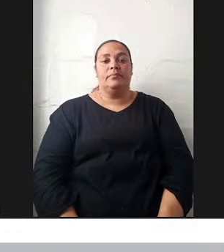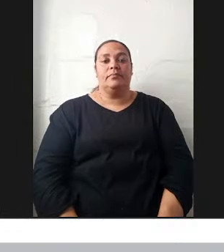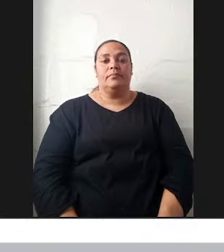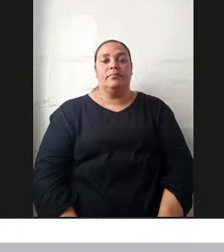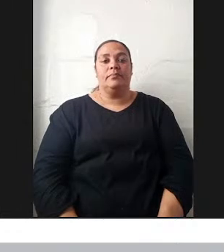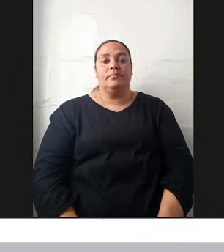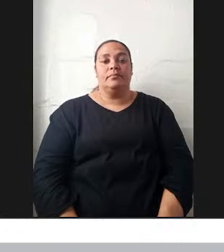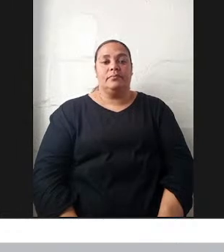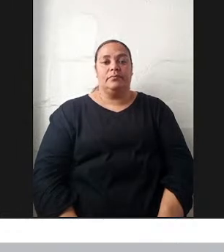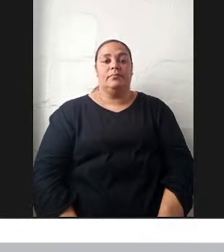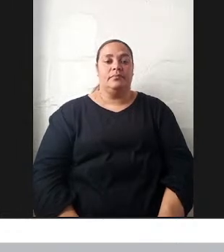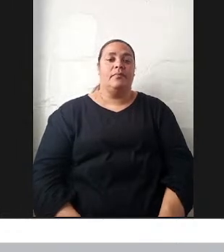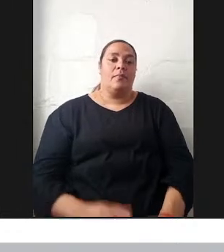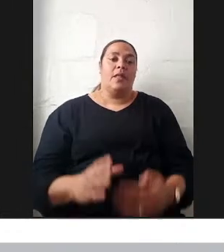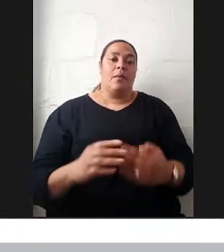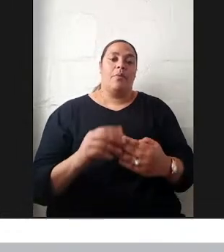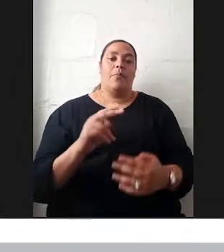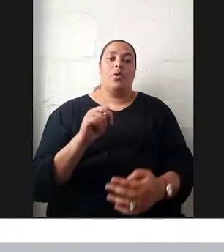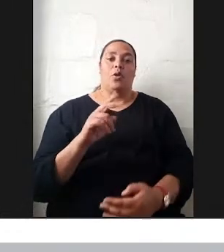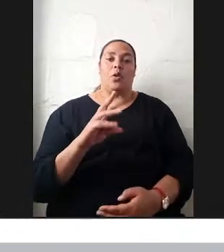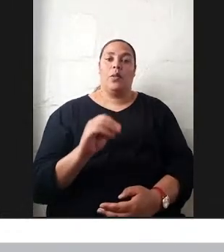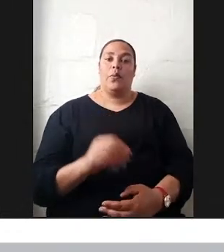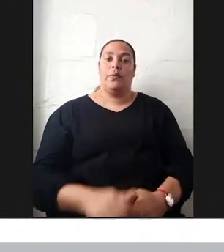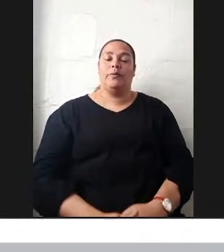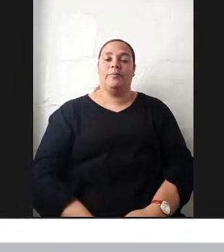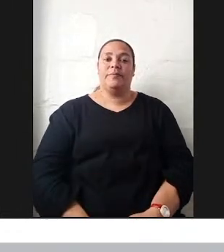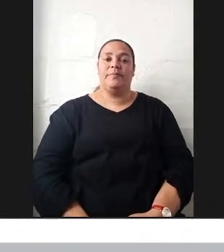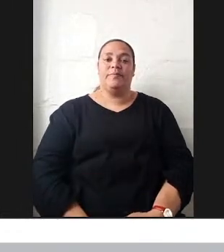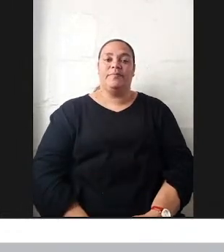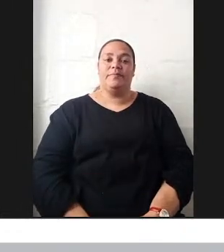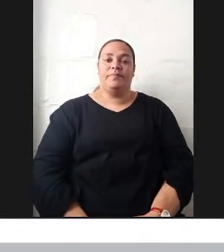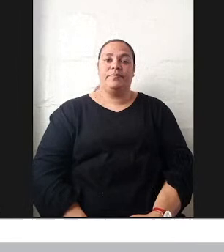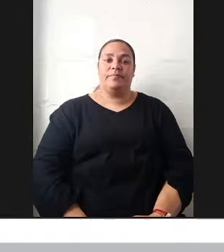I recognize Member Nkondlo.